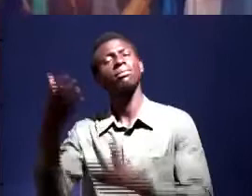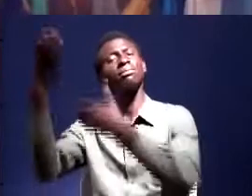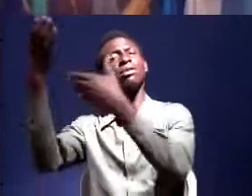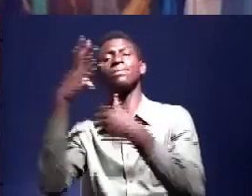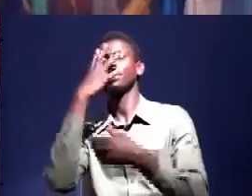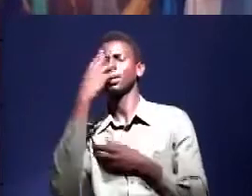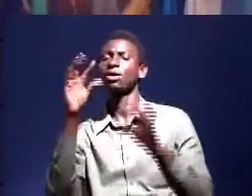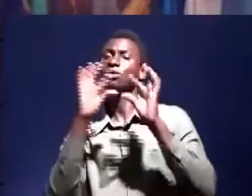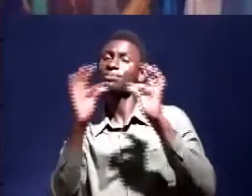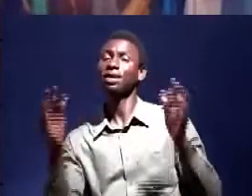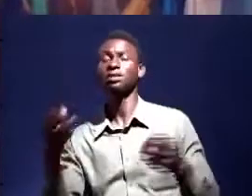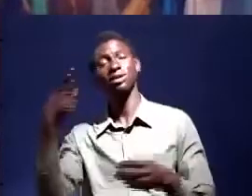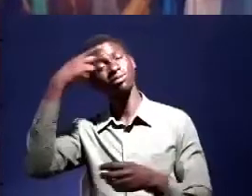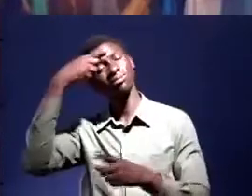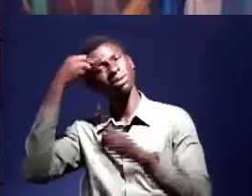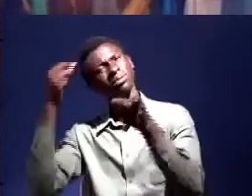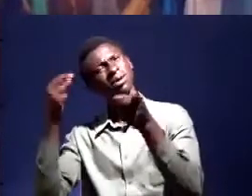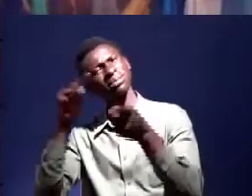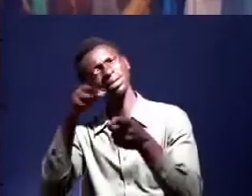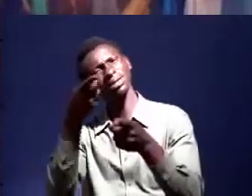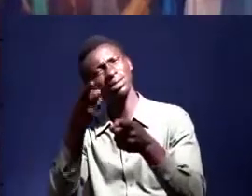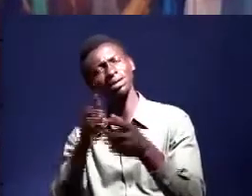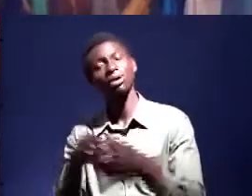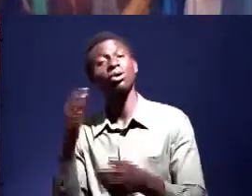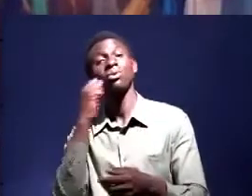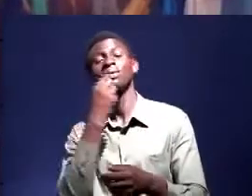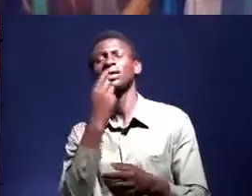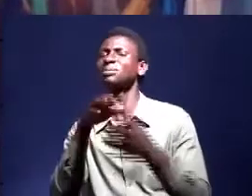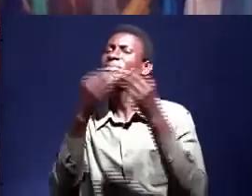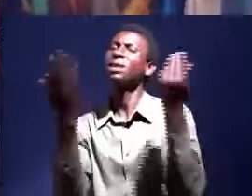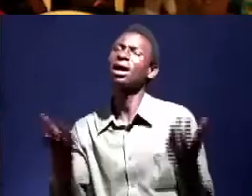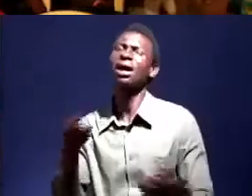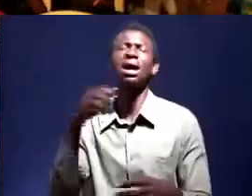And they said, we've not even heard of the Holy Spirit.